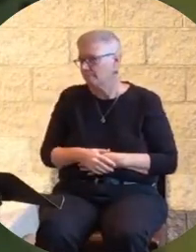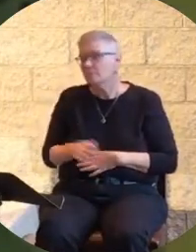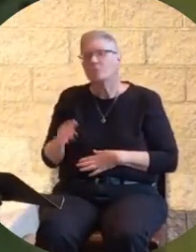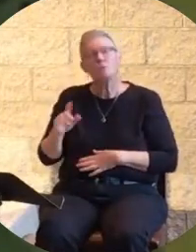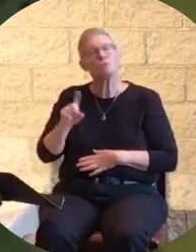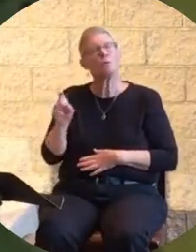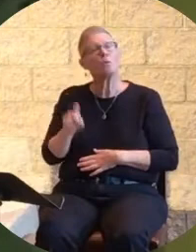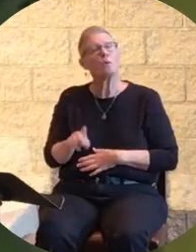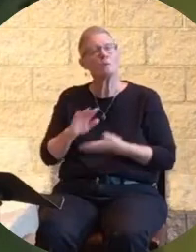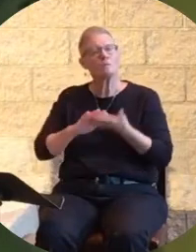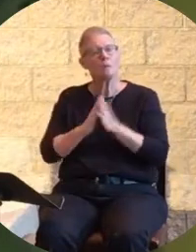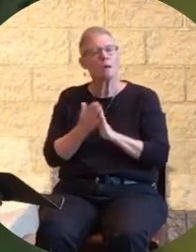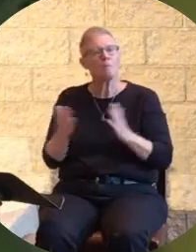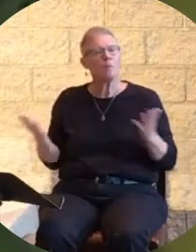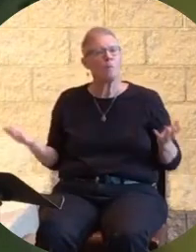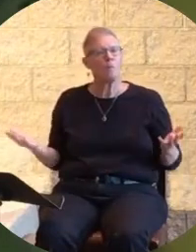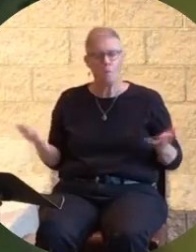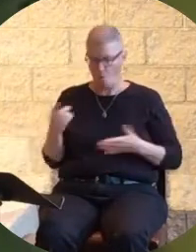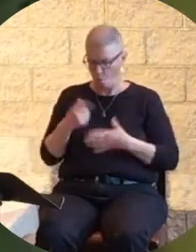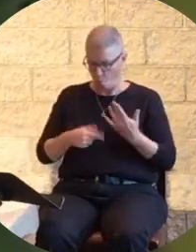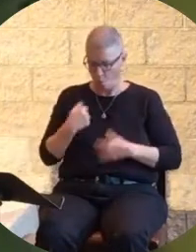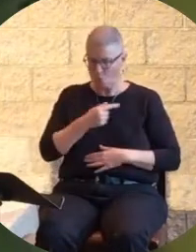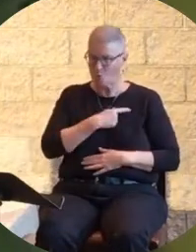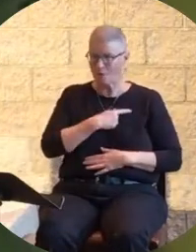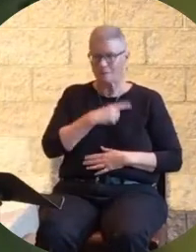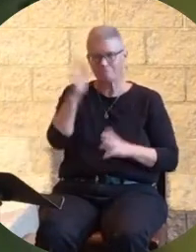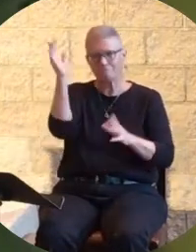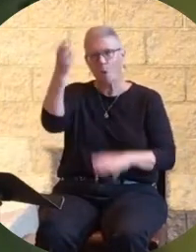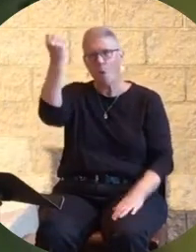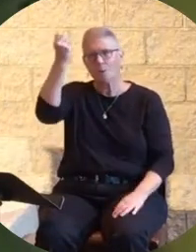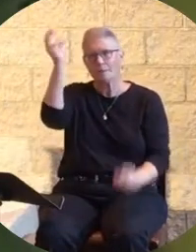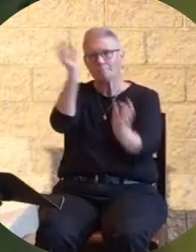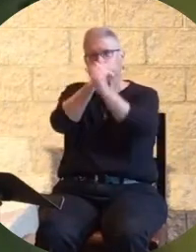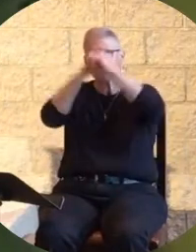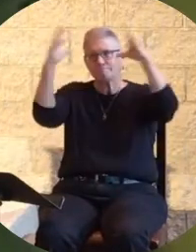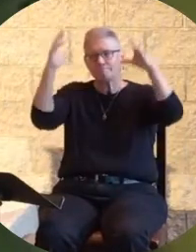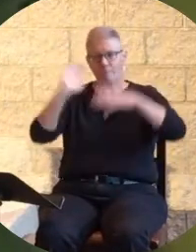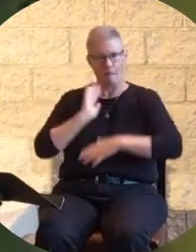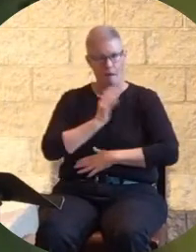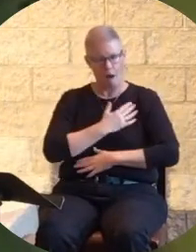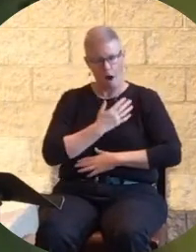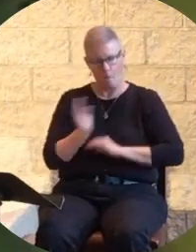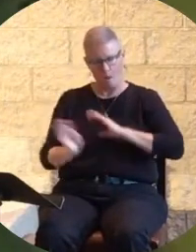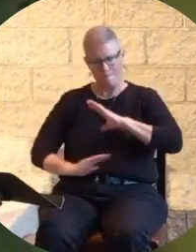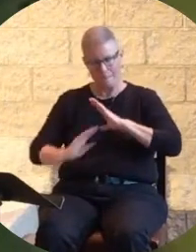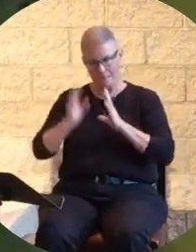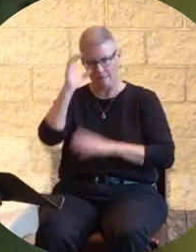is, what are we holding as base assumptions in our world?